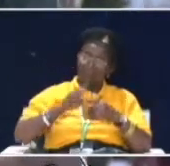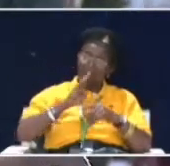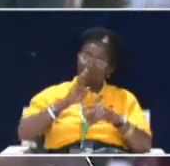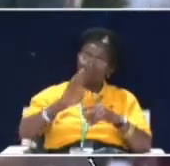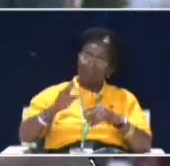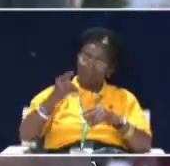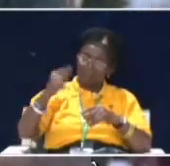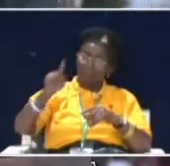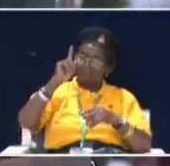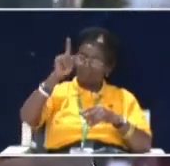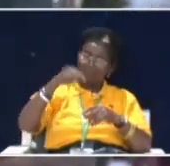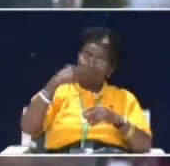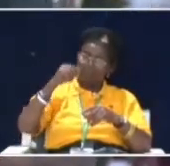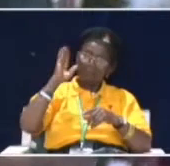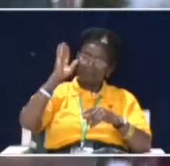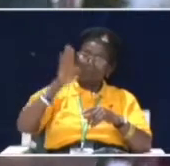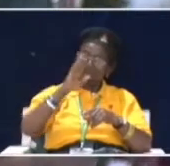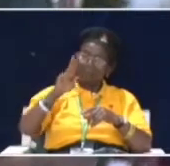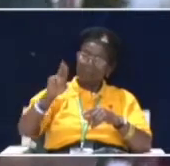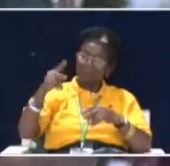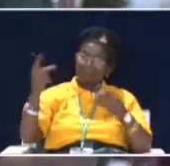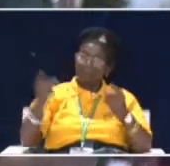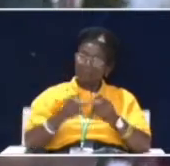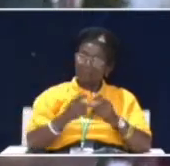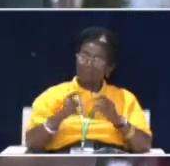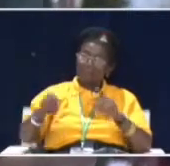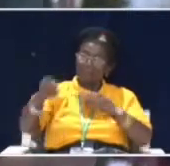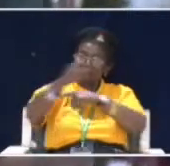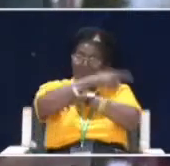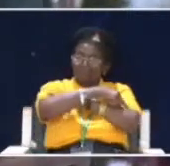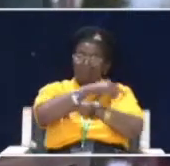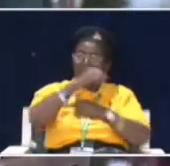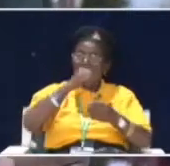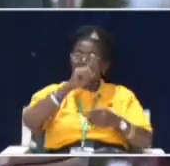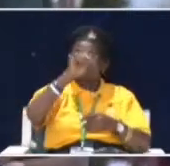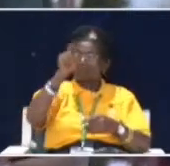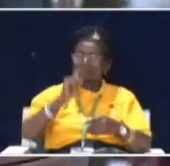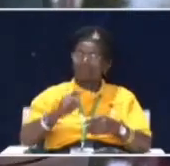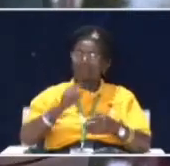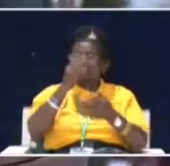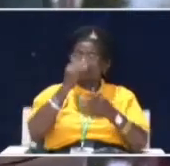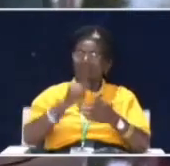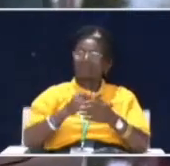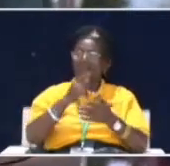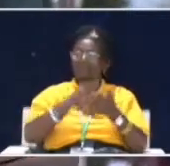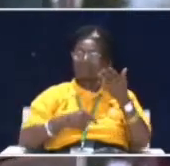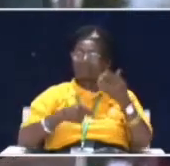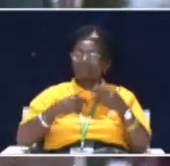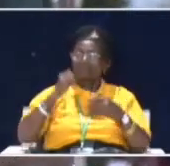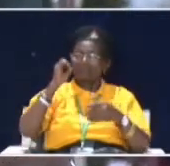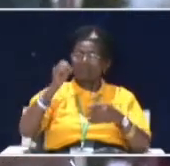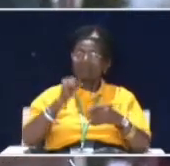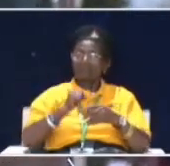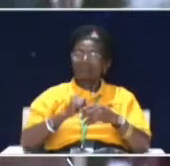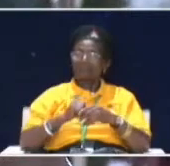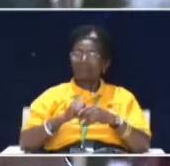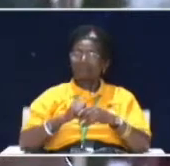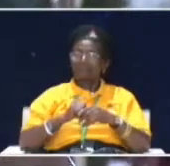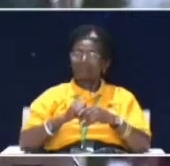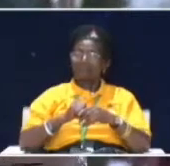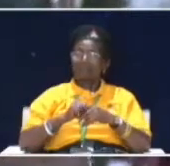be repositioned today. Ki gbali je eni ti Olorun o si nipo pada lale yi.